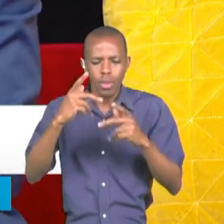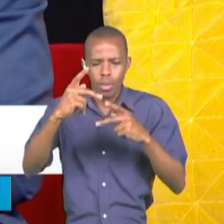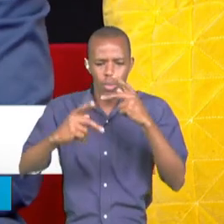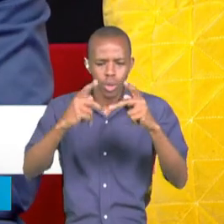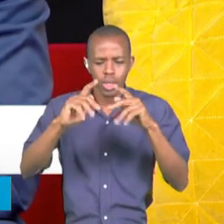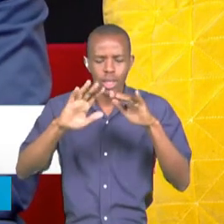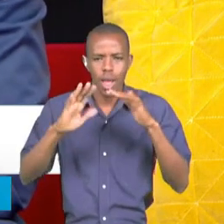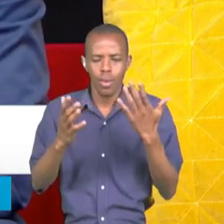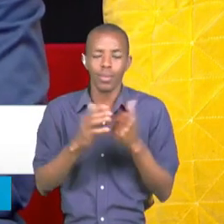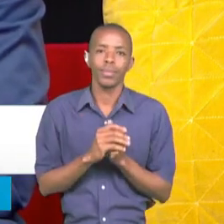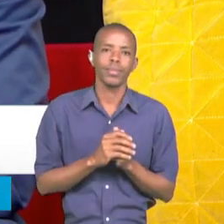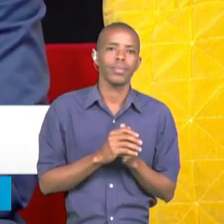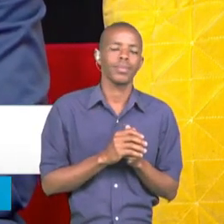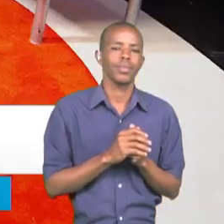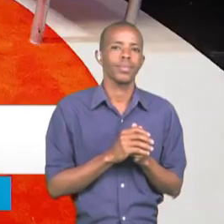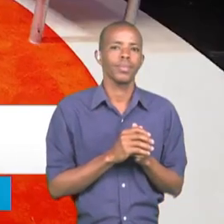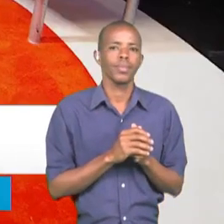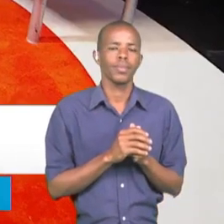learning? More of